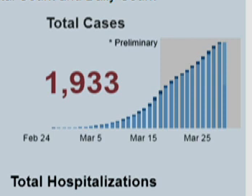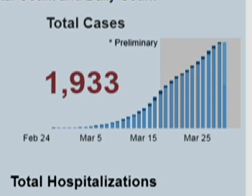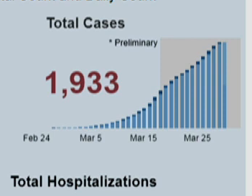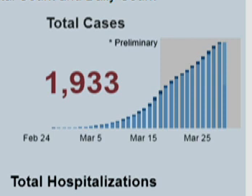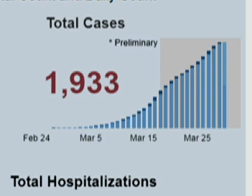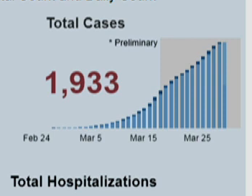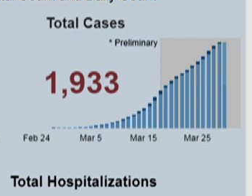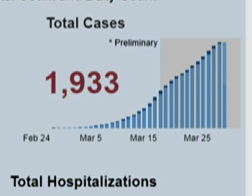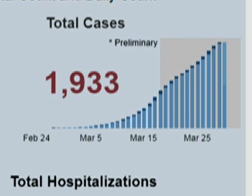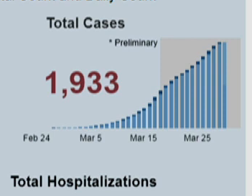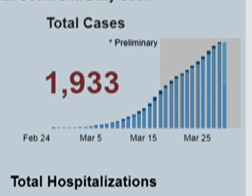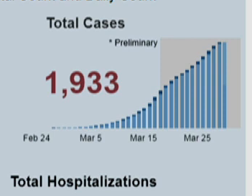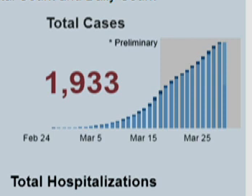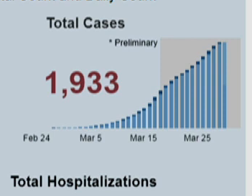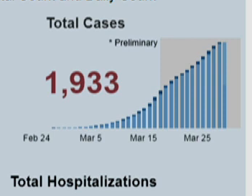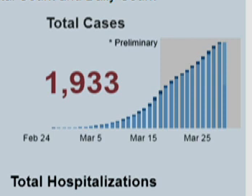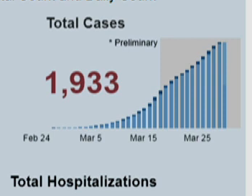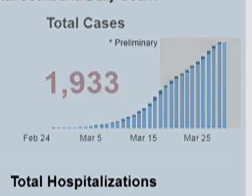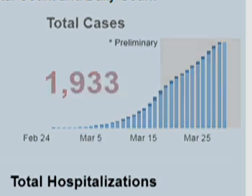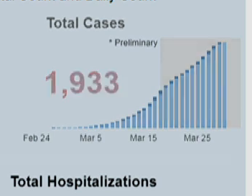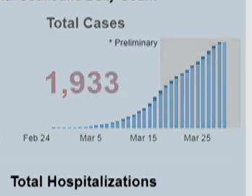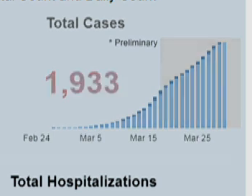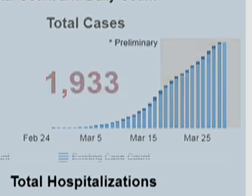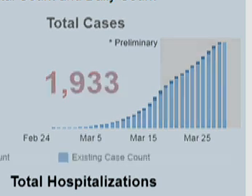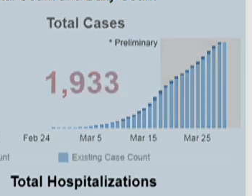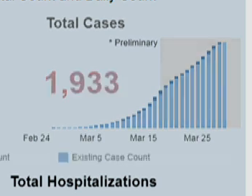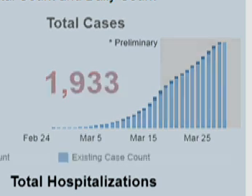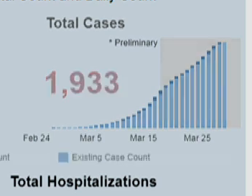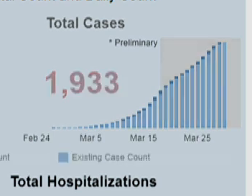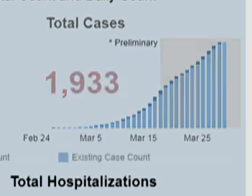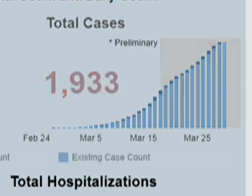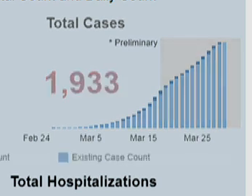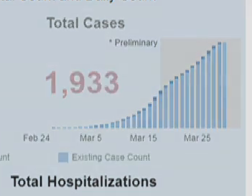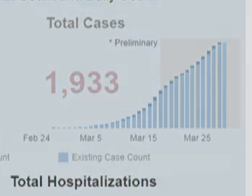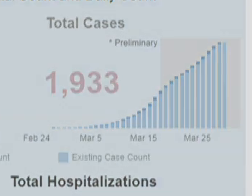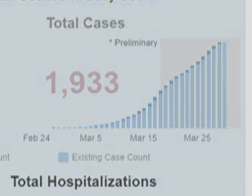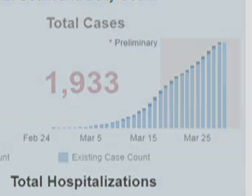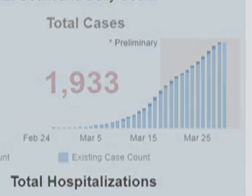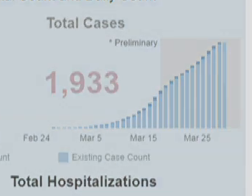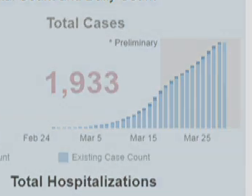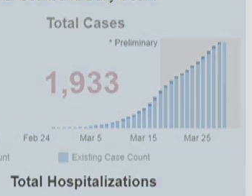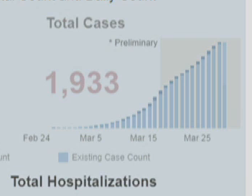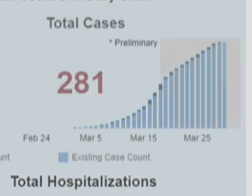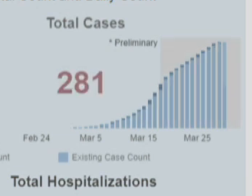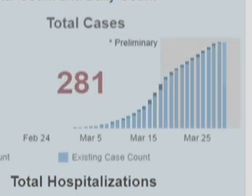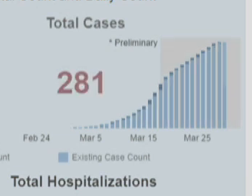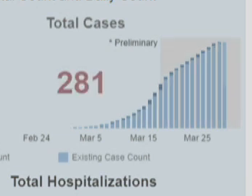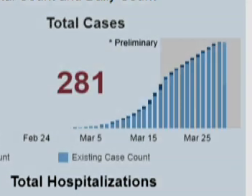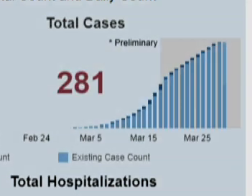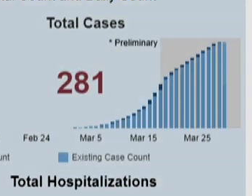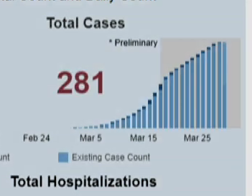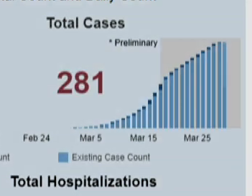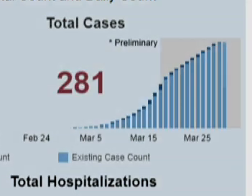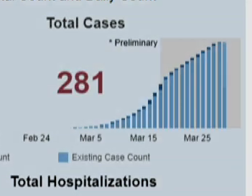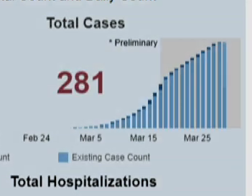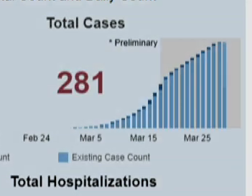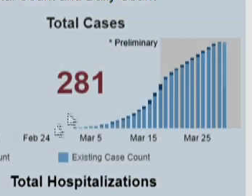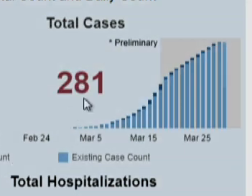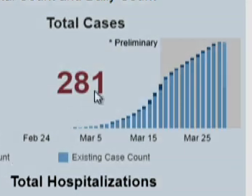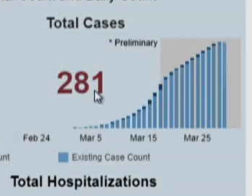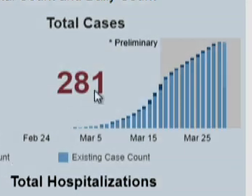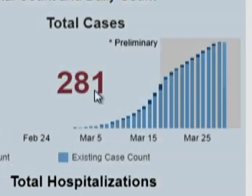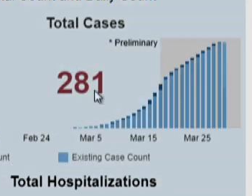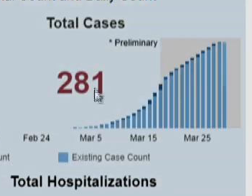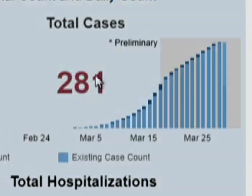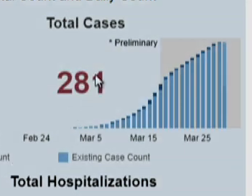but numbers that are significant as we look at the 1933, 475, and 39, and a couple of deaths